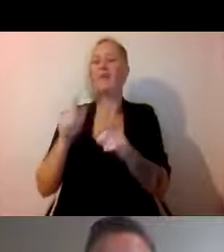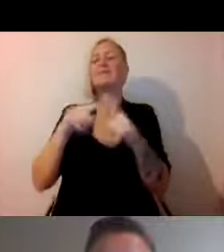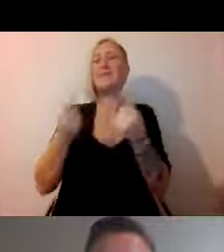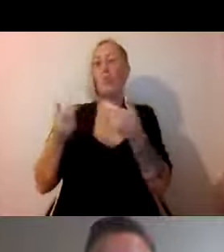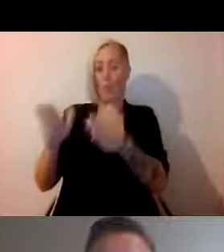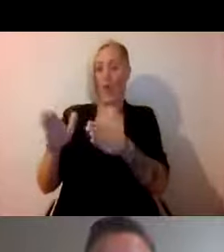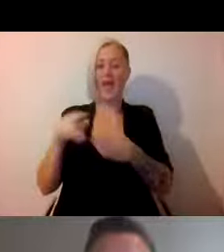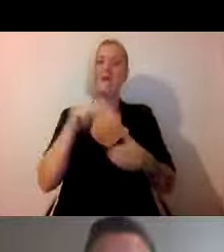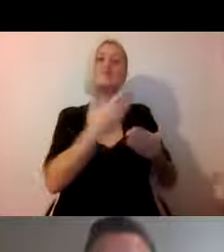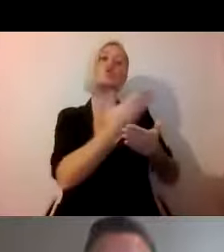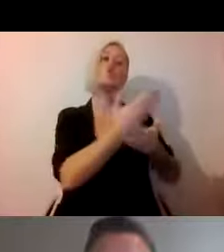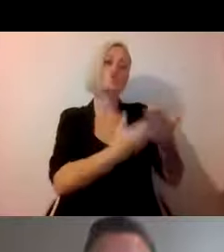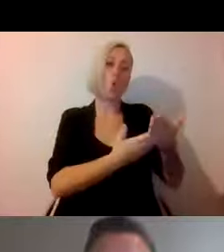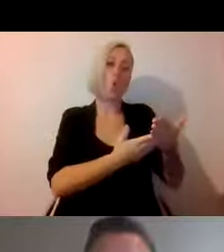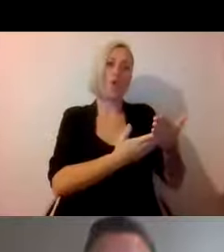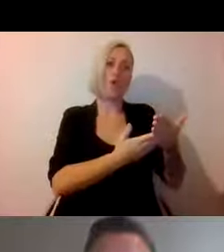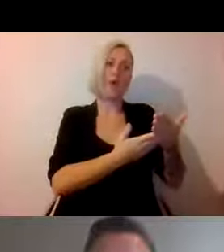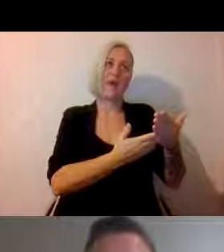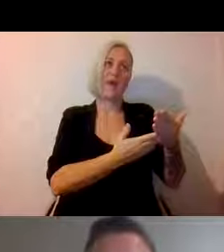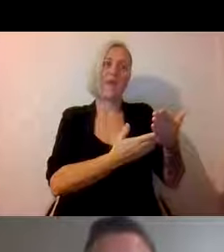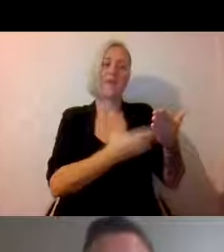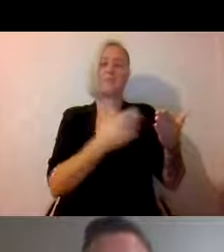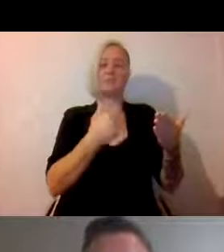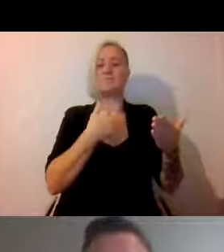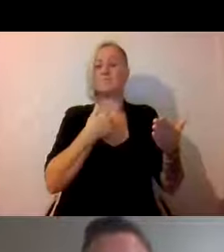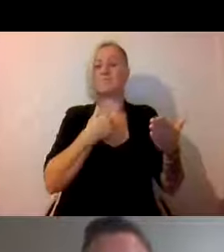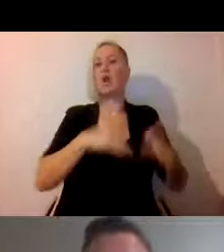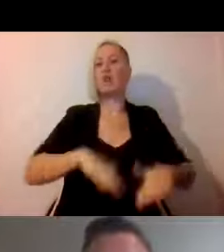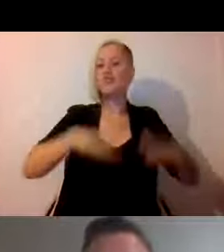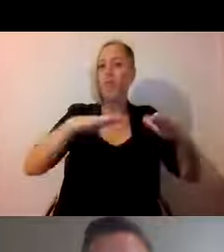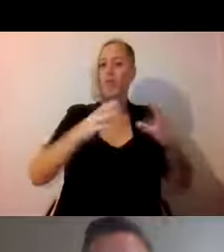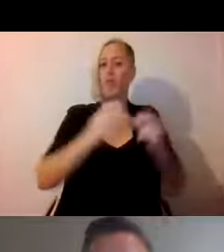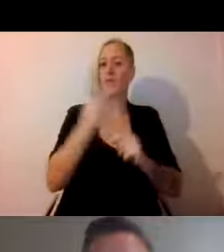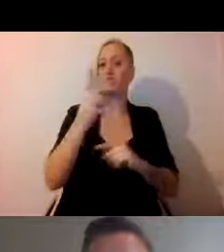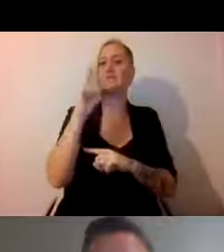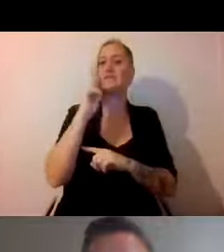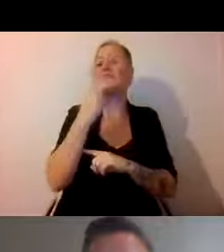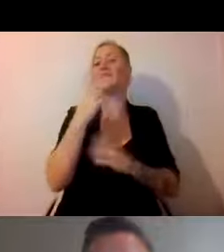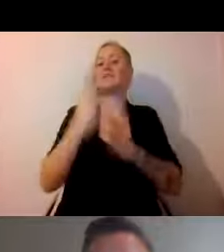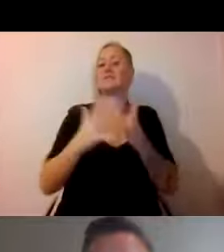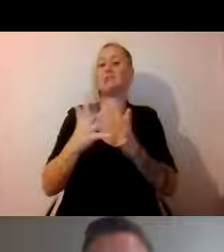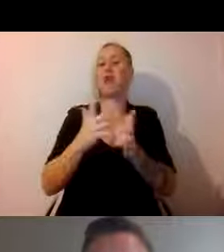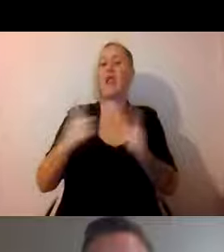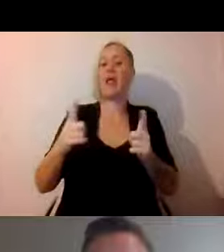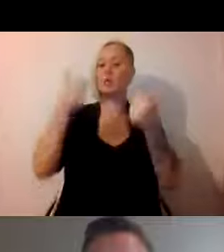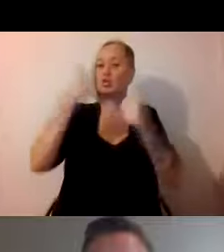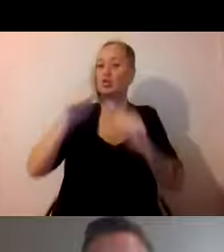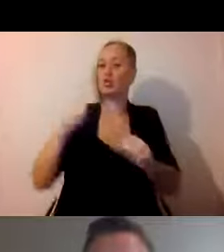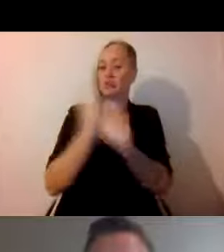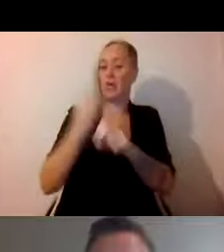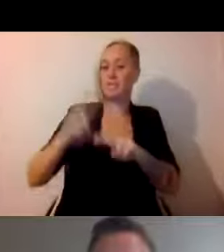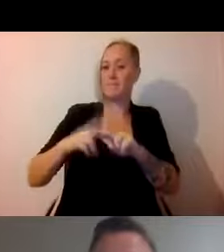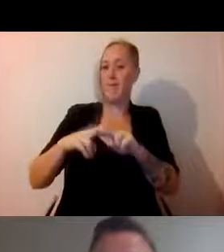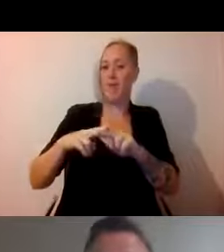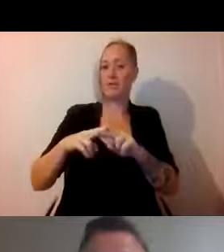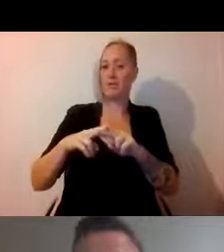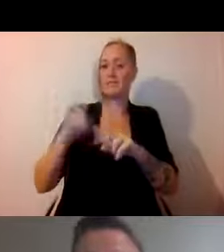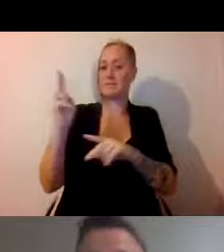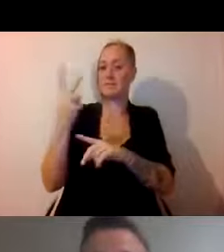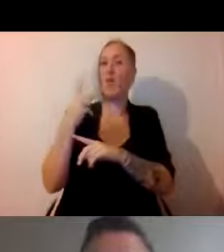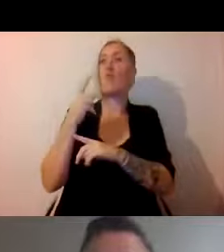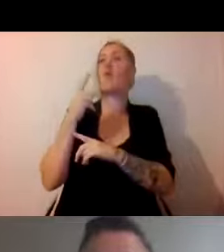moment. And I grew up with two deaf sign language using grandparents, and they were very dear to